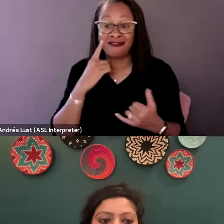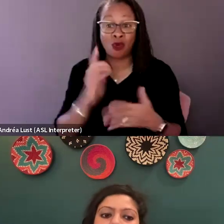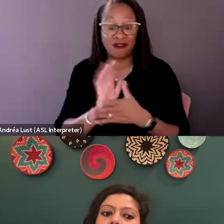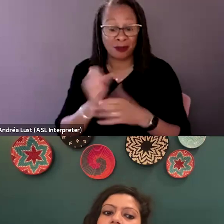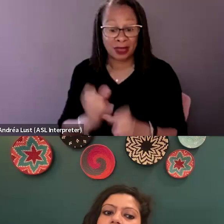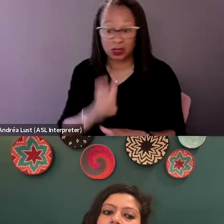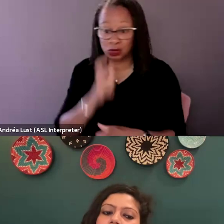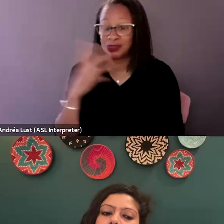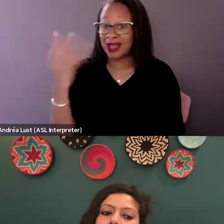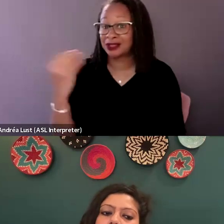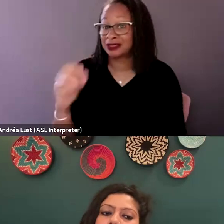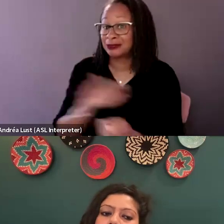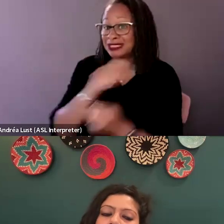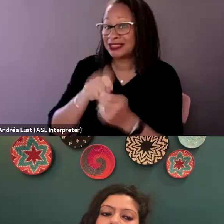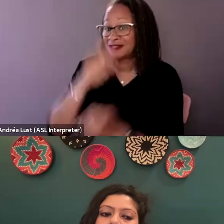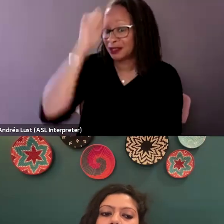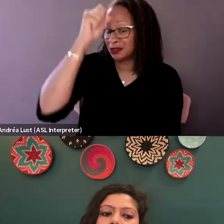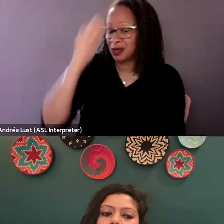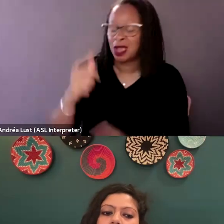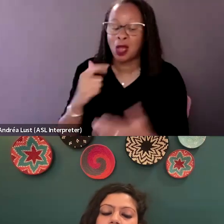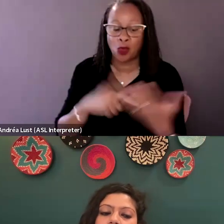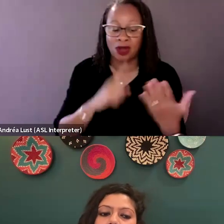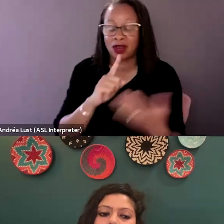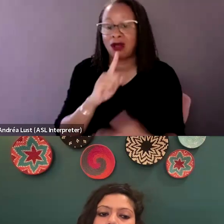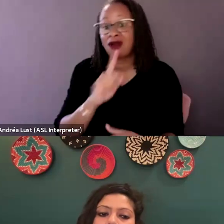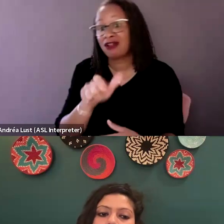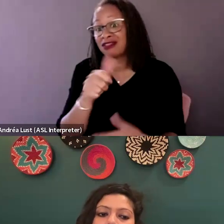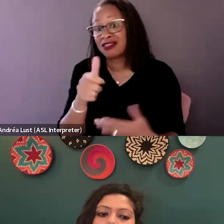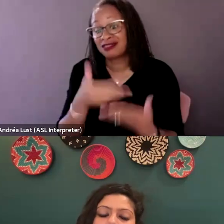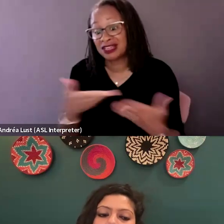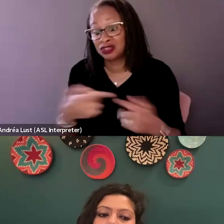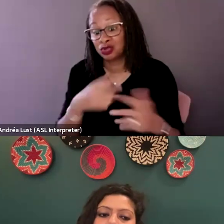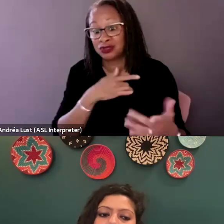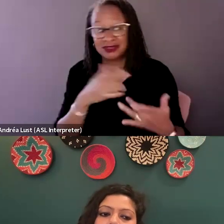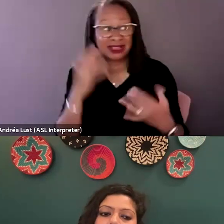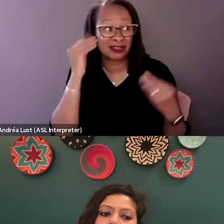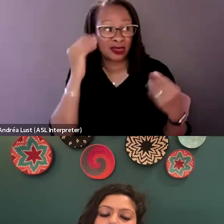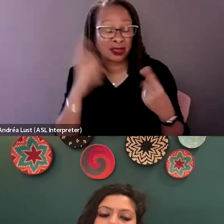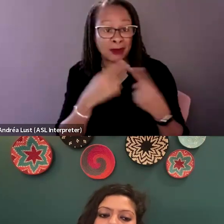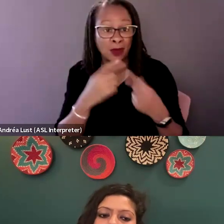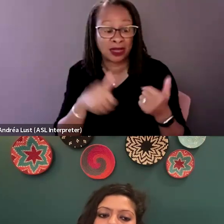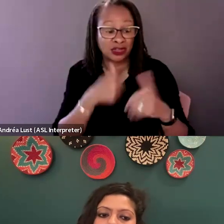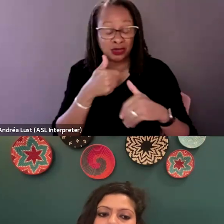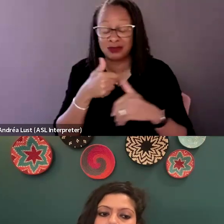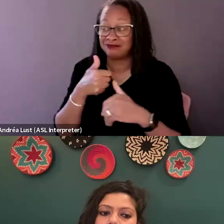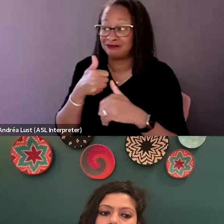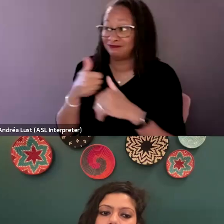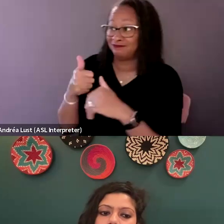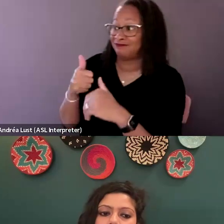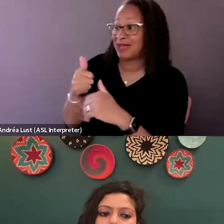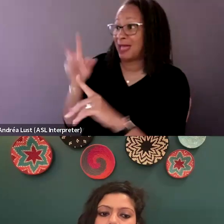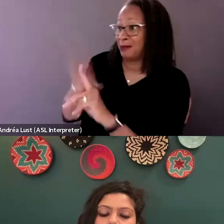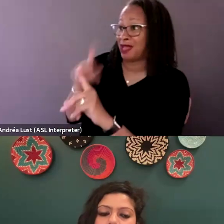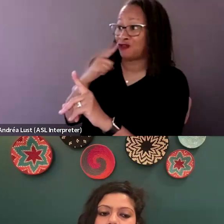look deeply upon the processes of how you make the film, which is something that you also, I think, spoke about, Shaunak.